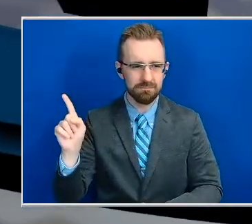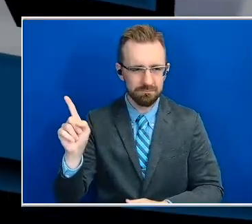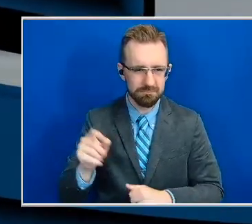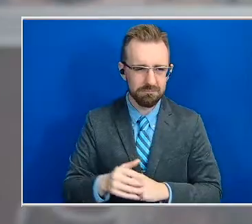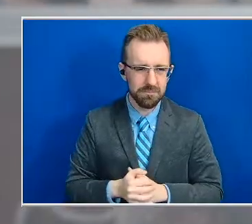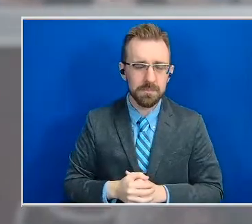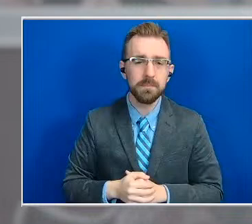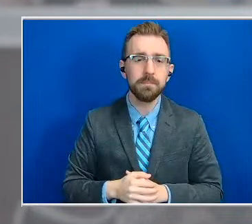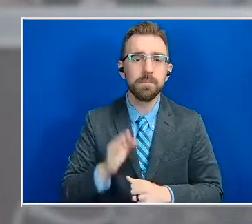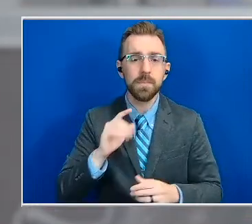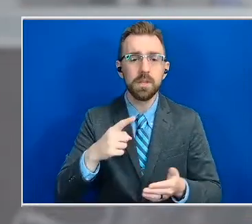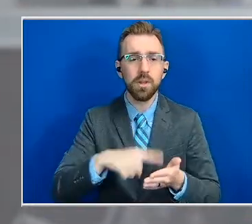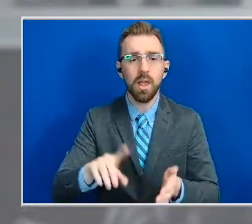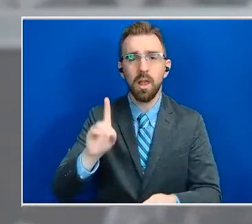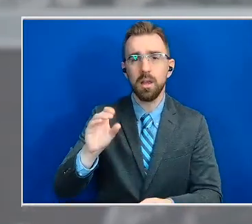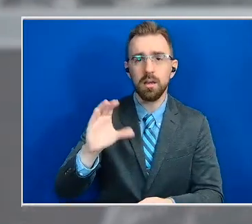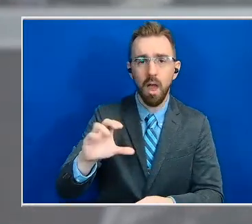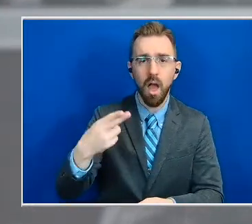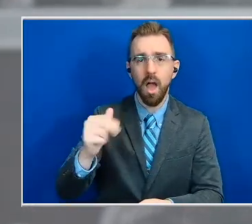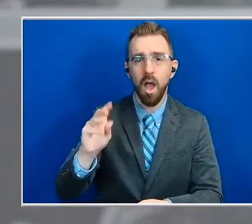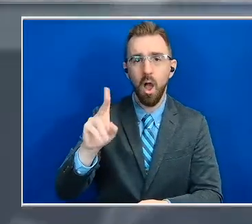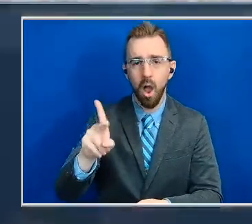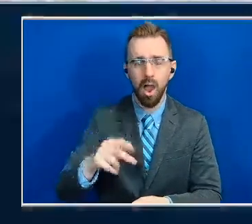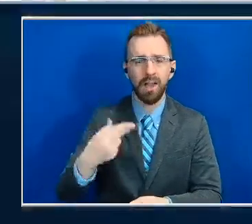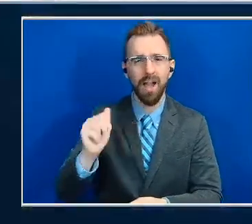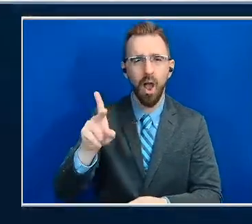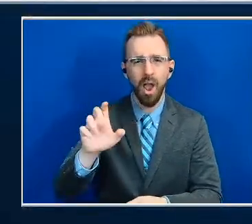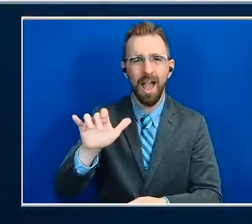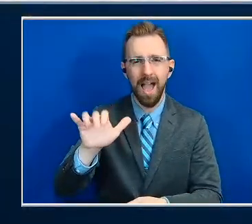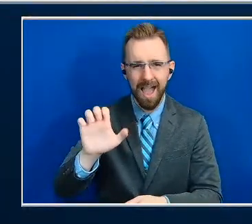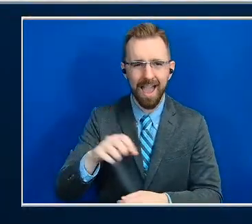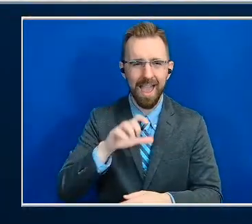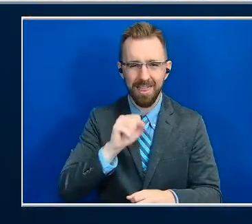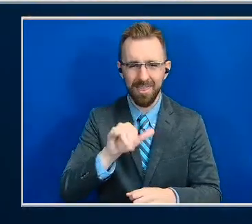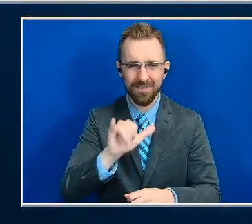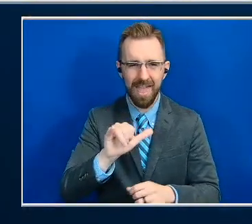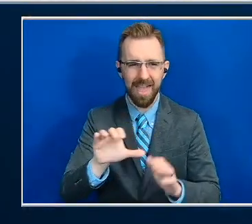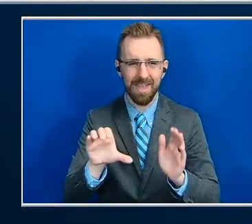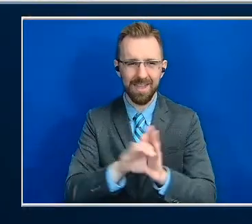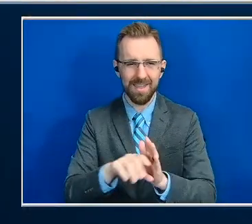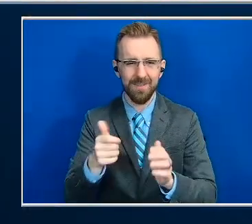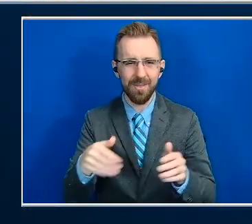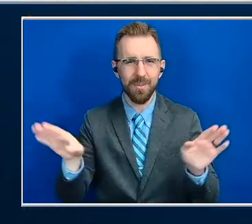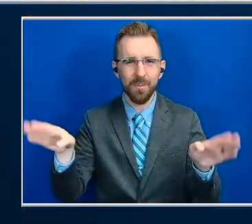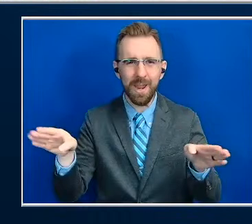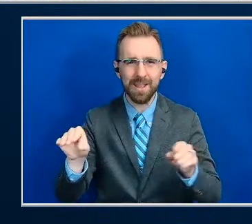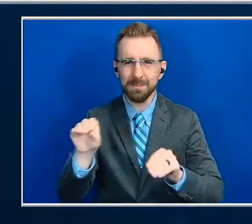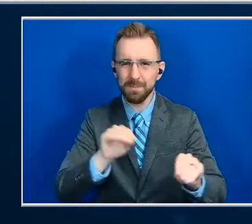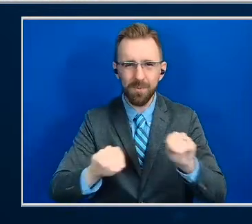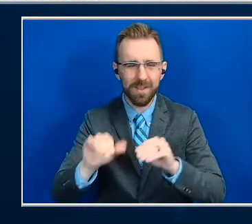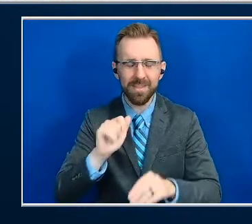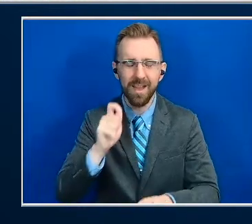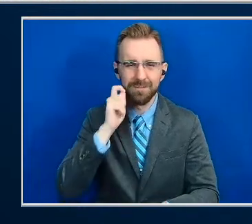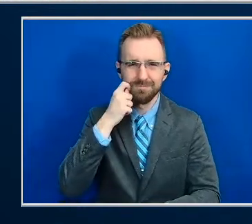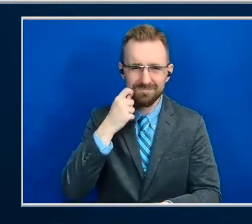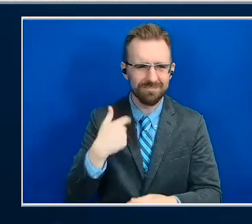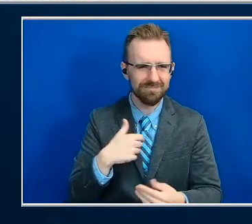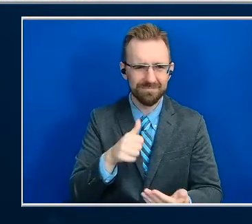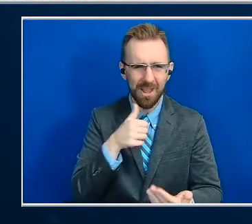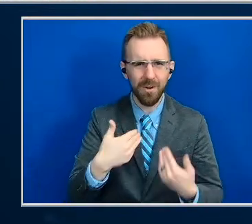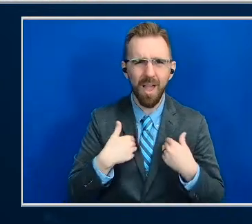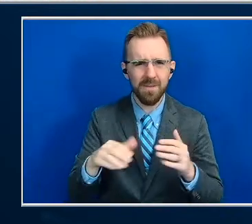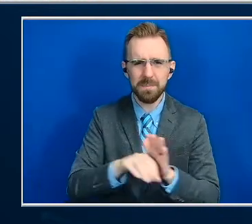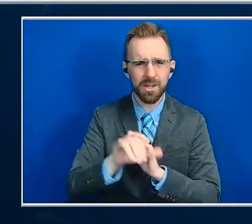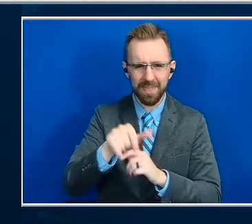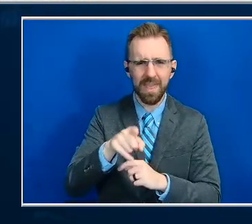Doc Hawk. Hawkeye! Now, I love that little emblem there with the little wings moving. That's just, that's I don't got an emblem like that. You've got it.